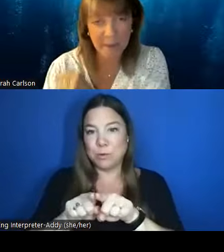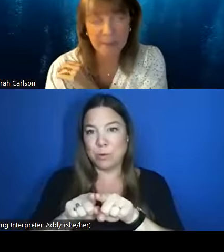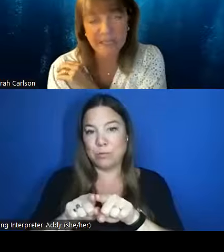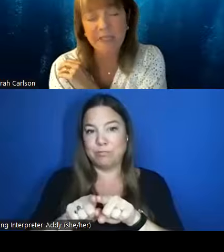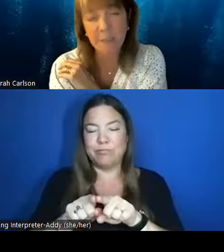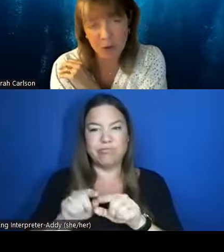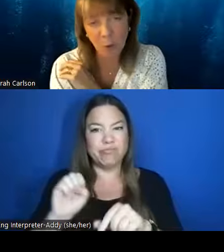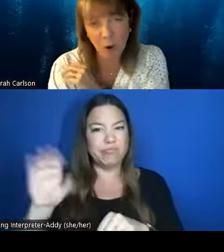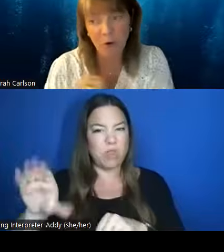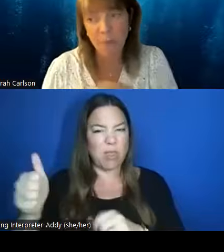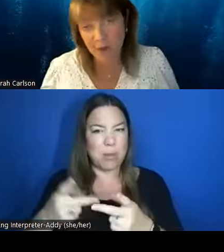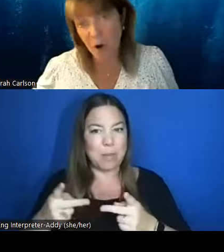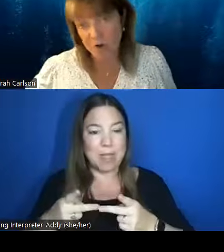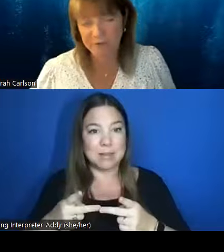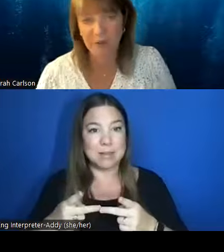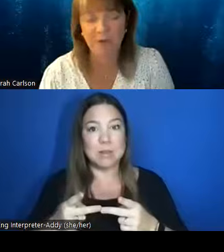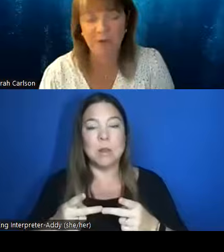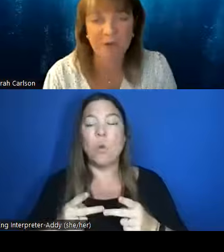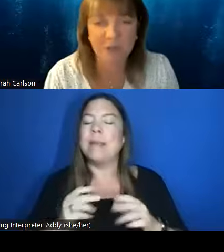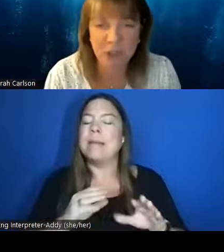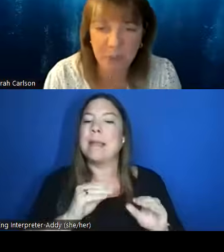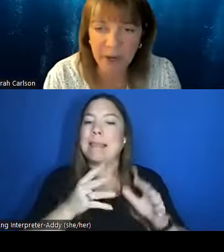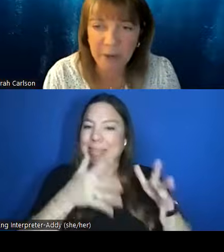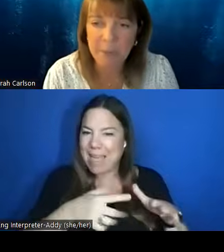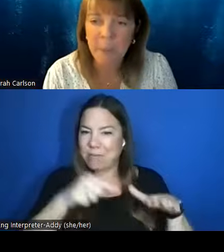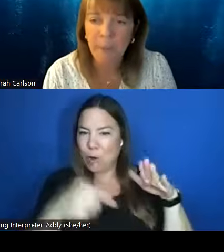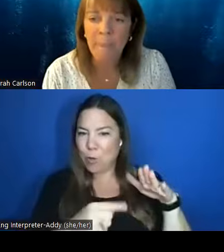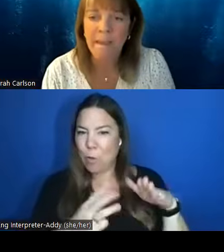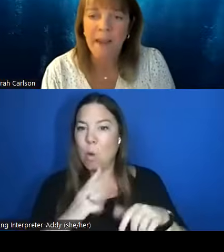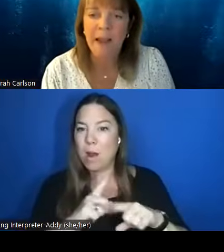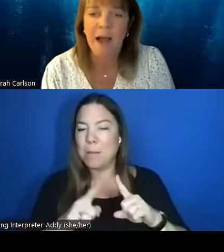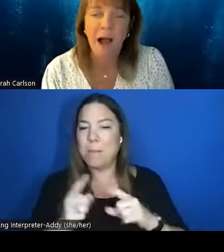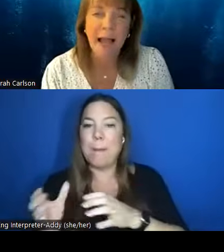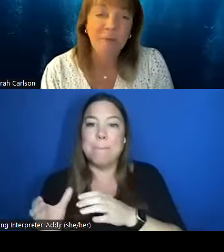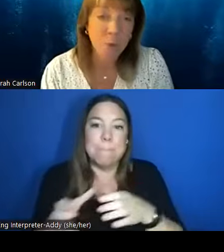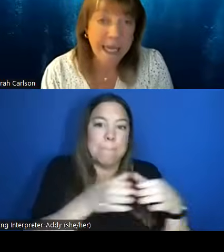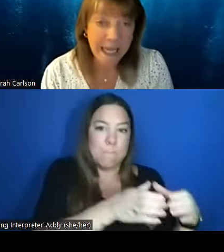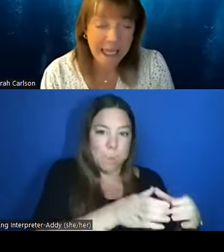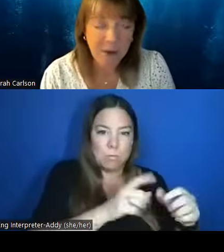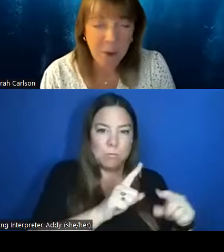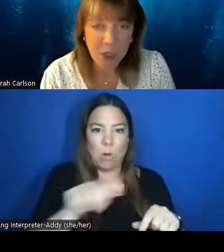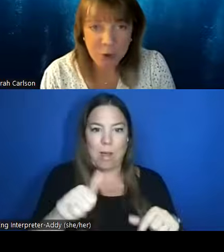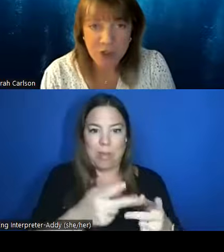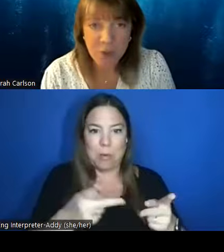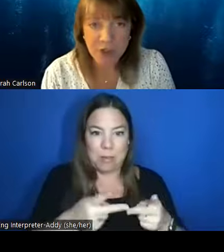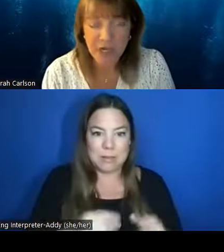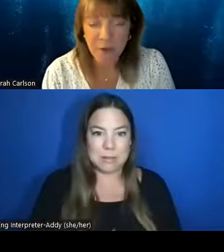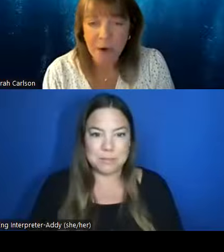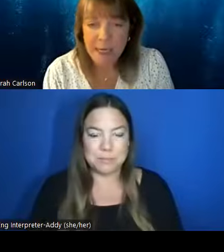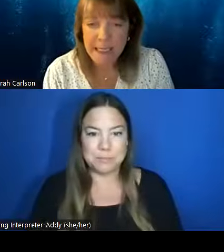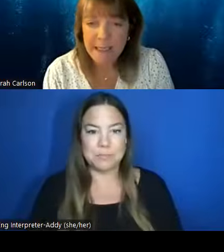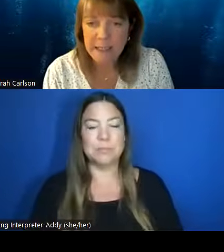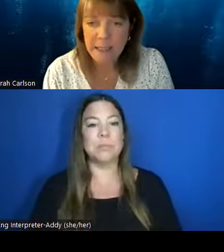relocate them, leaving them underwater but off of the shipwreck. And the rigging that we used, which you see